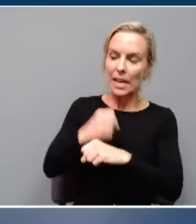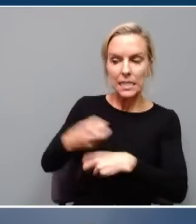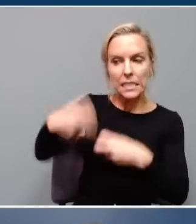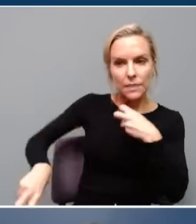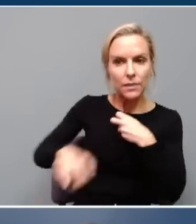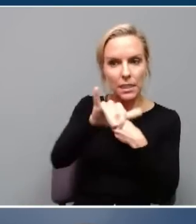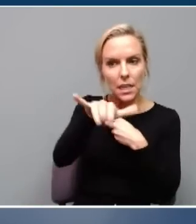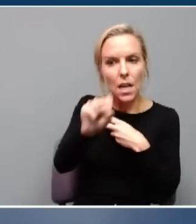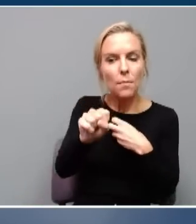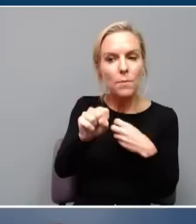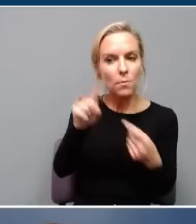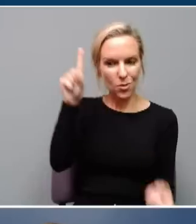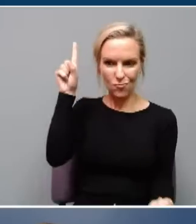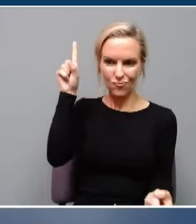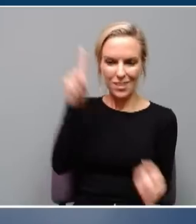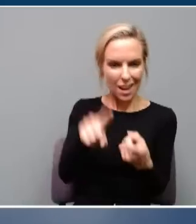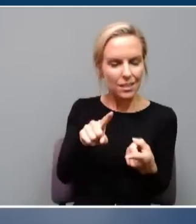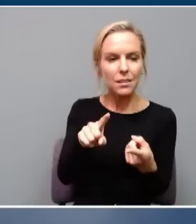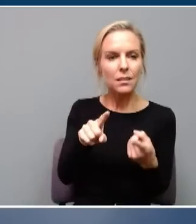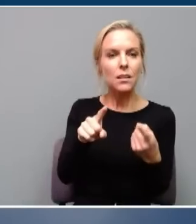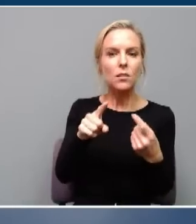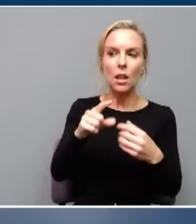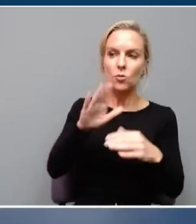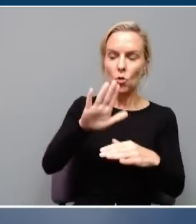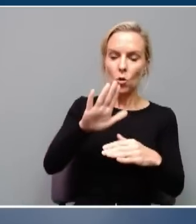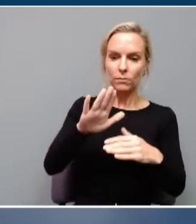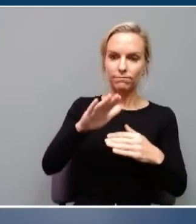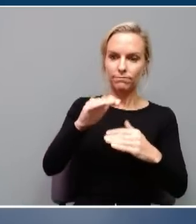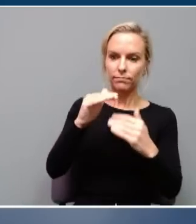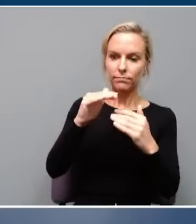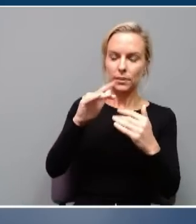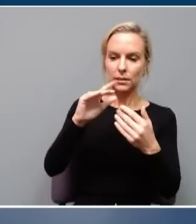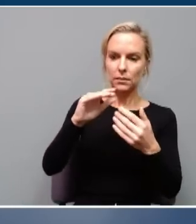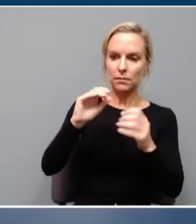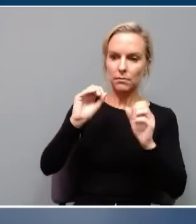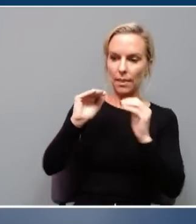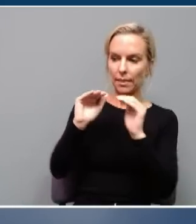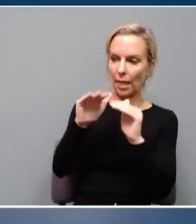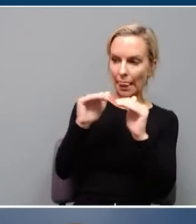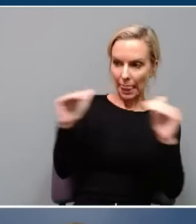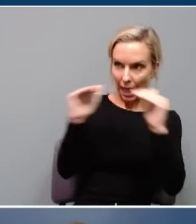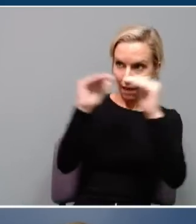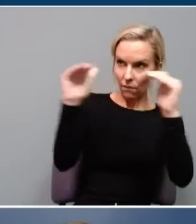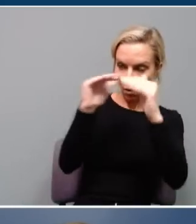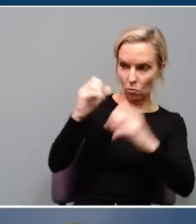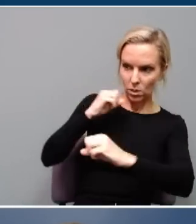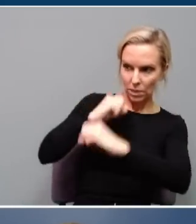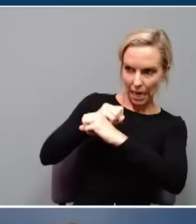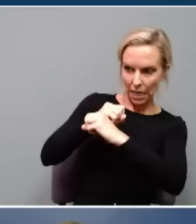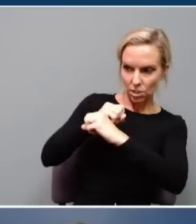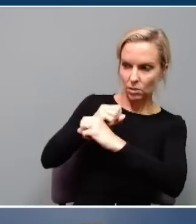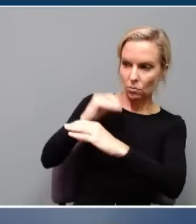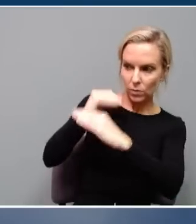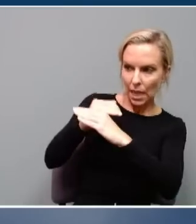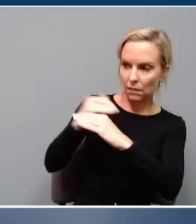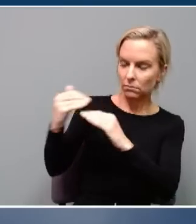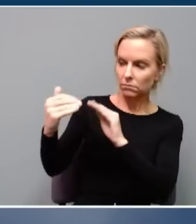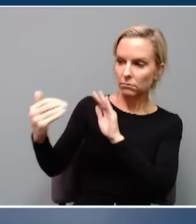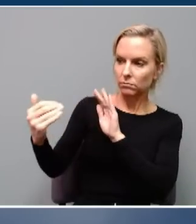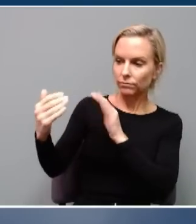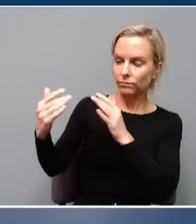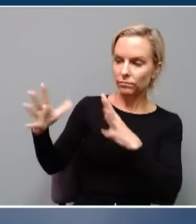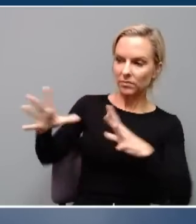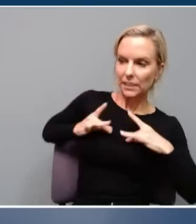its reduction or level of protection, however you want to look at it, has held in any different graph you look at it.